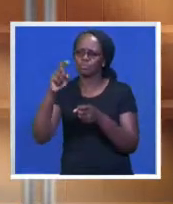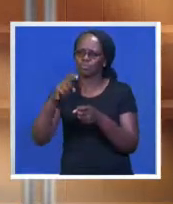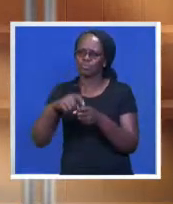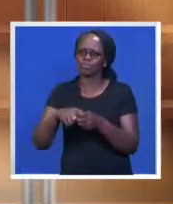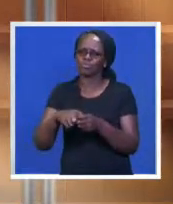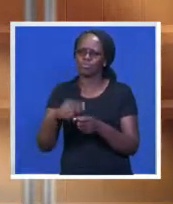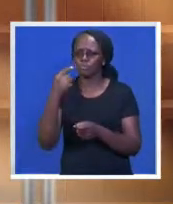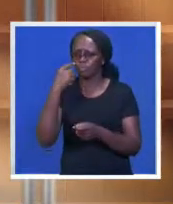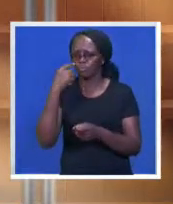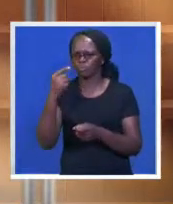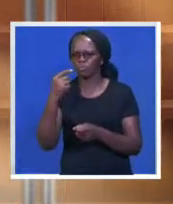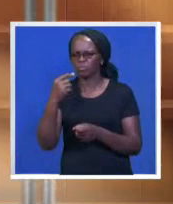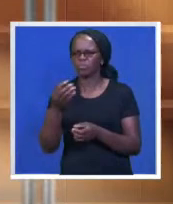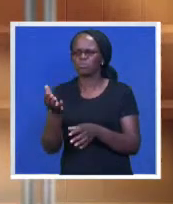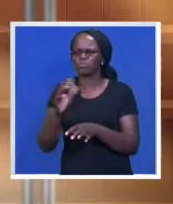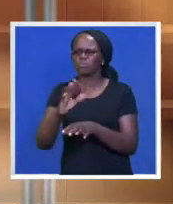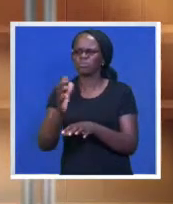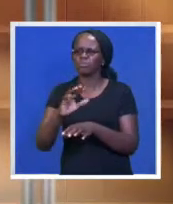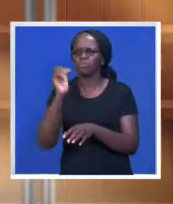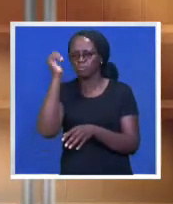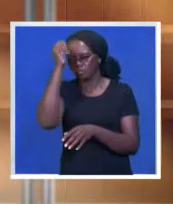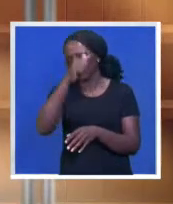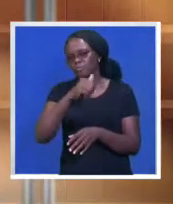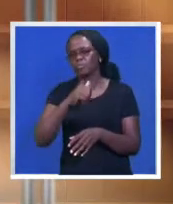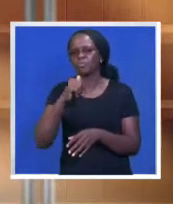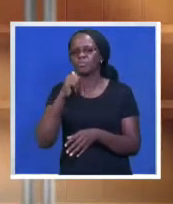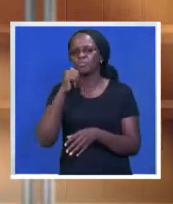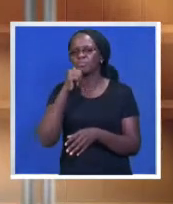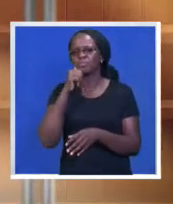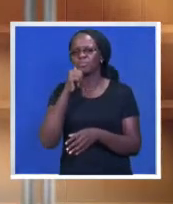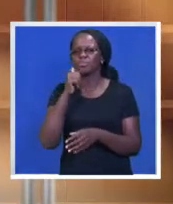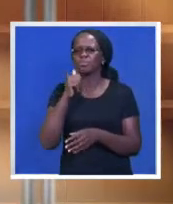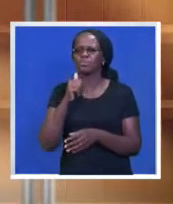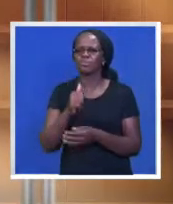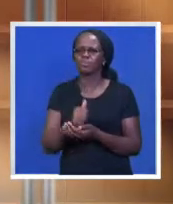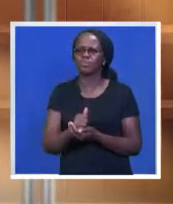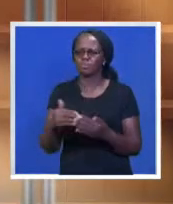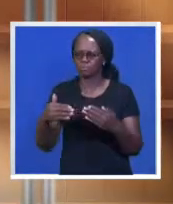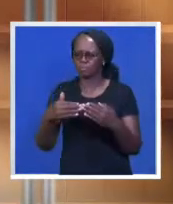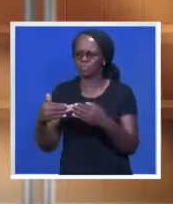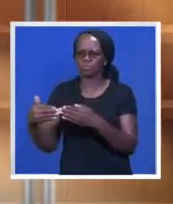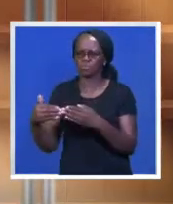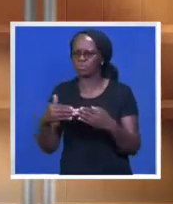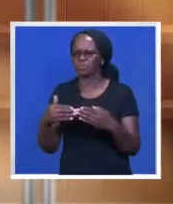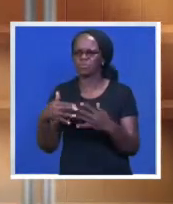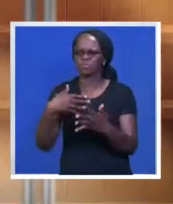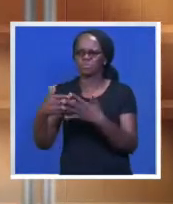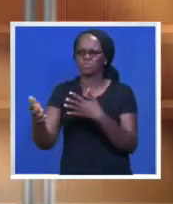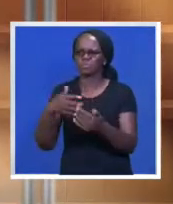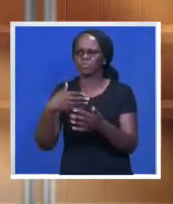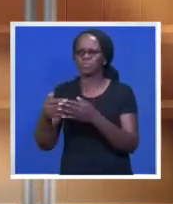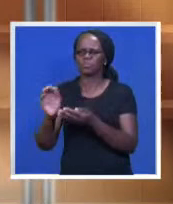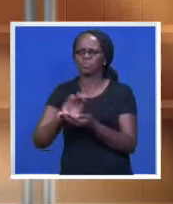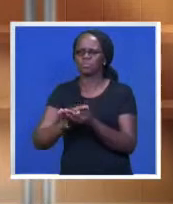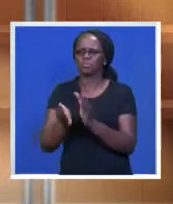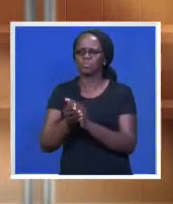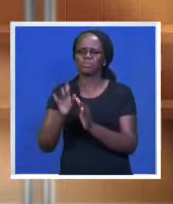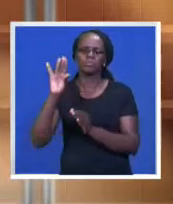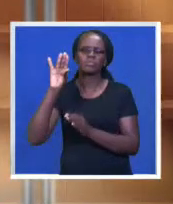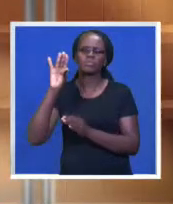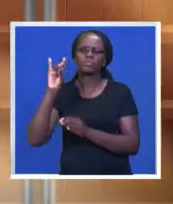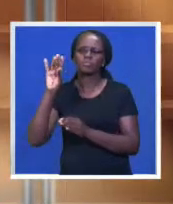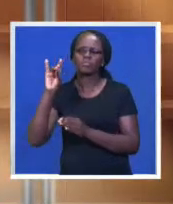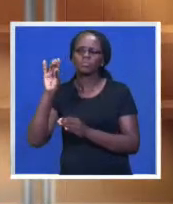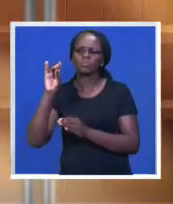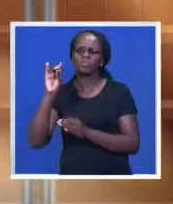care of God's creation. How God wants us to take care of God's creation. Animals, vegetation, and the environment.